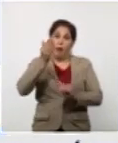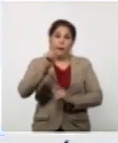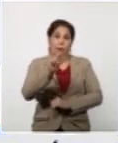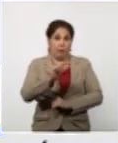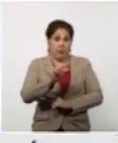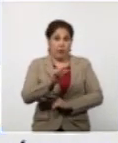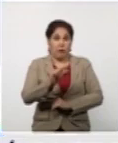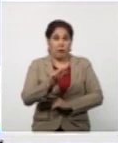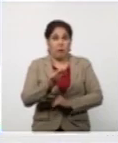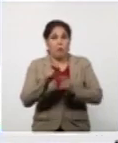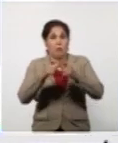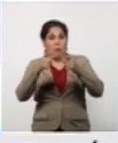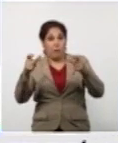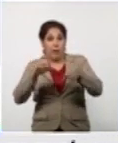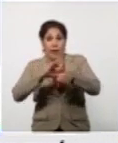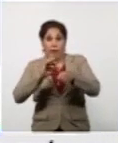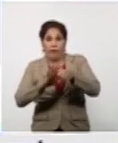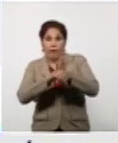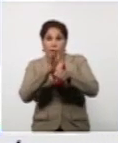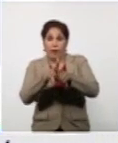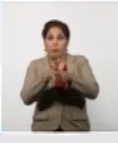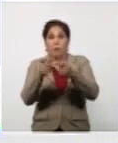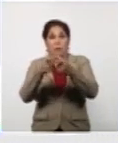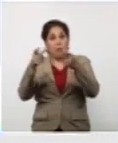There were 9 discharges yesterday,